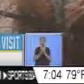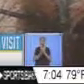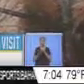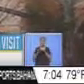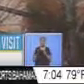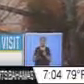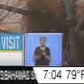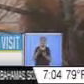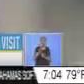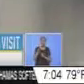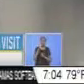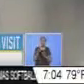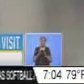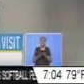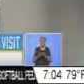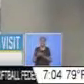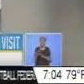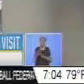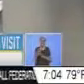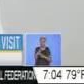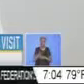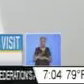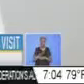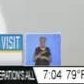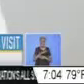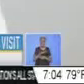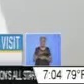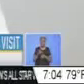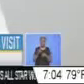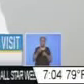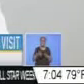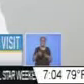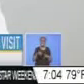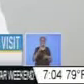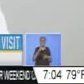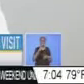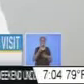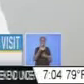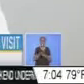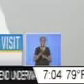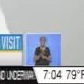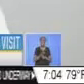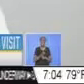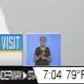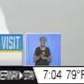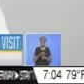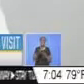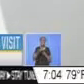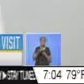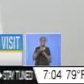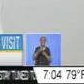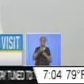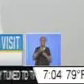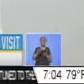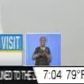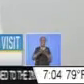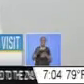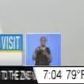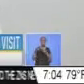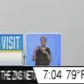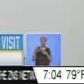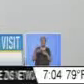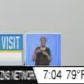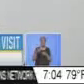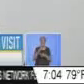assist farmers, fishermen, and those in the boating industry in the special economic recovery zones of